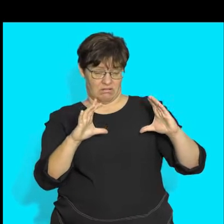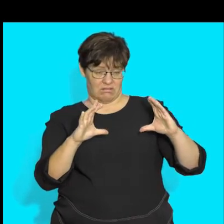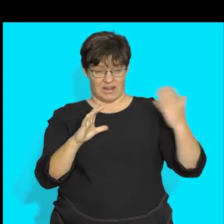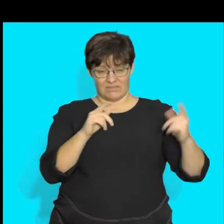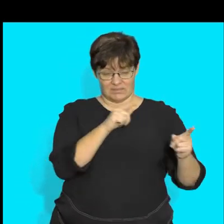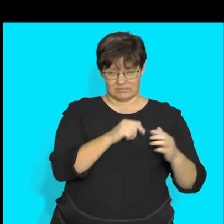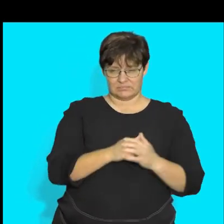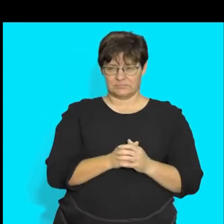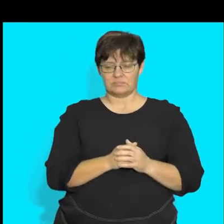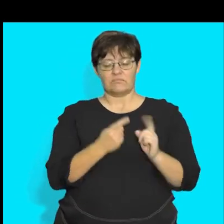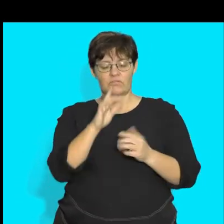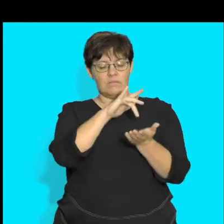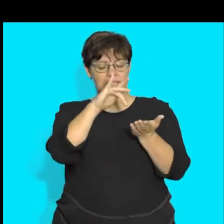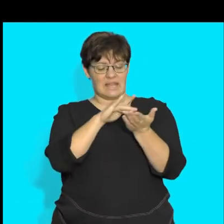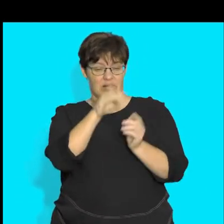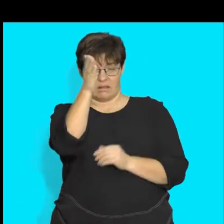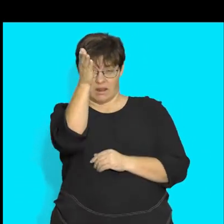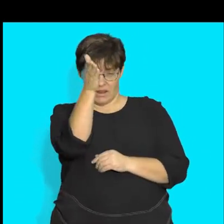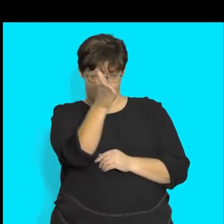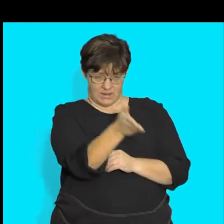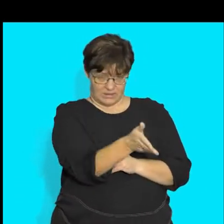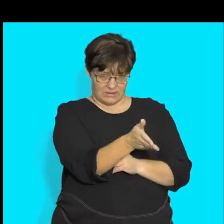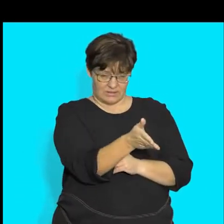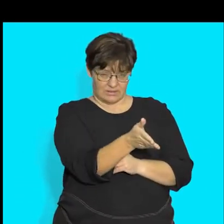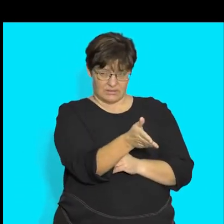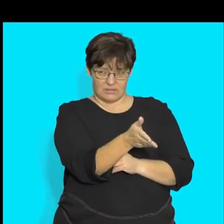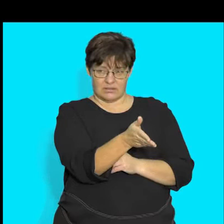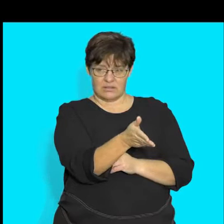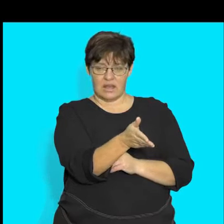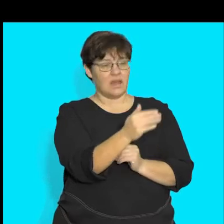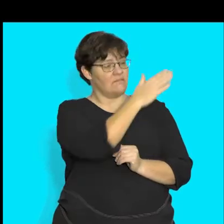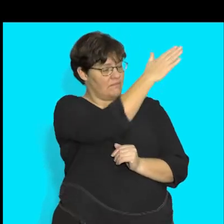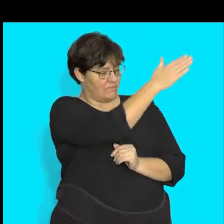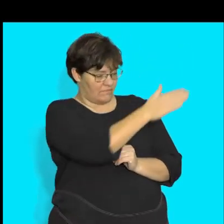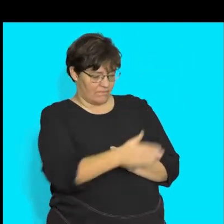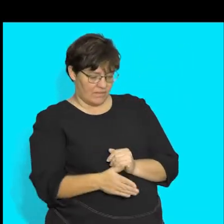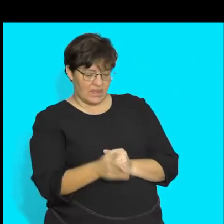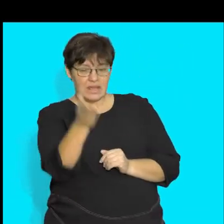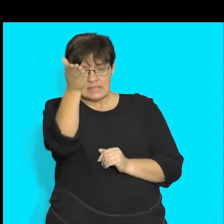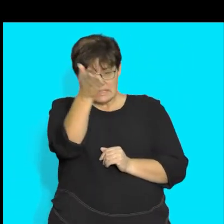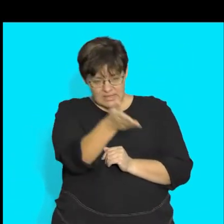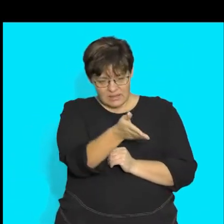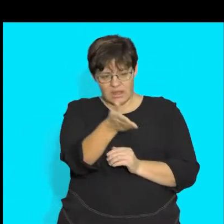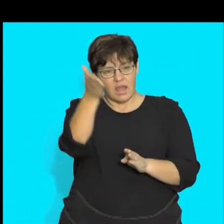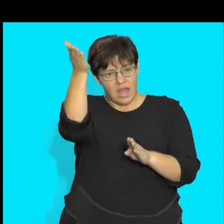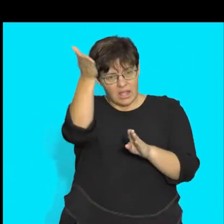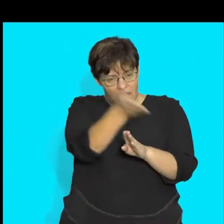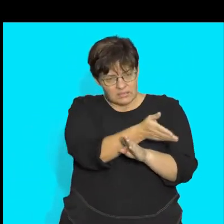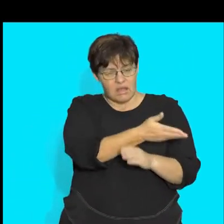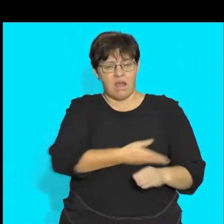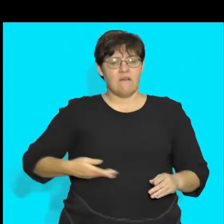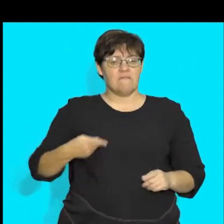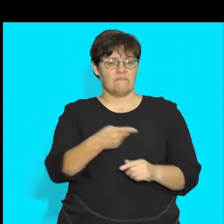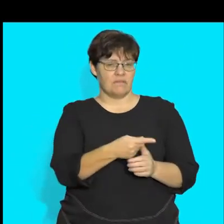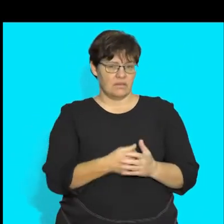here, and there's a line from the center of the circle, and there's a chord, and the line from the center of the circle cuts that chord